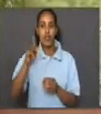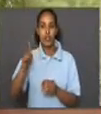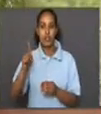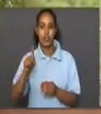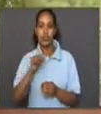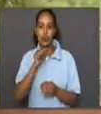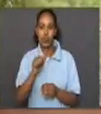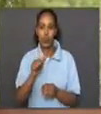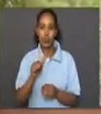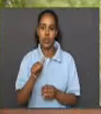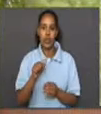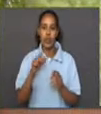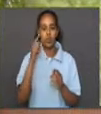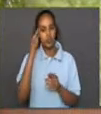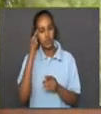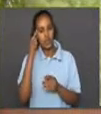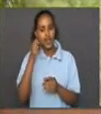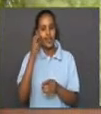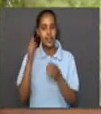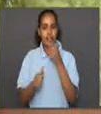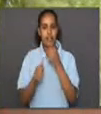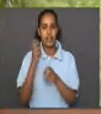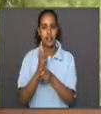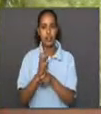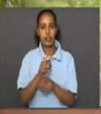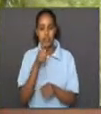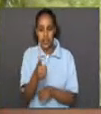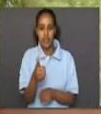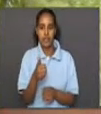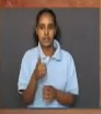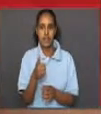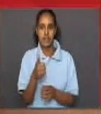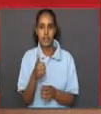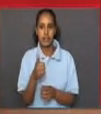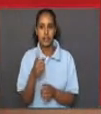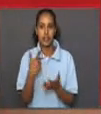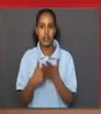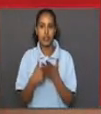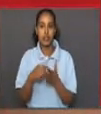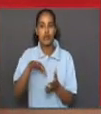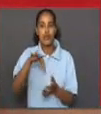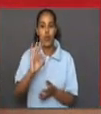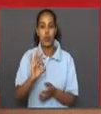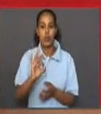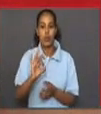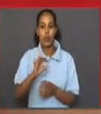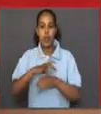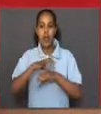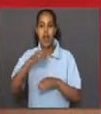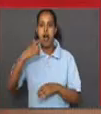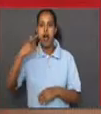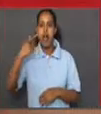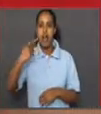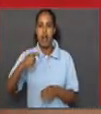phosphorus is not considered to be dangerous in itself, it does promote the growth of